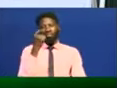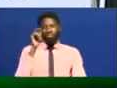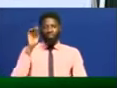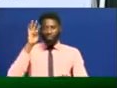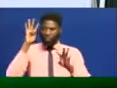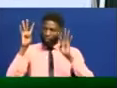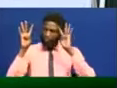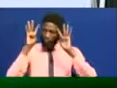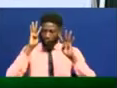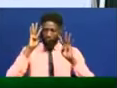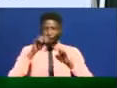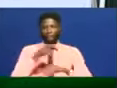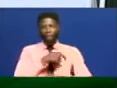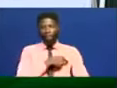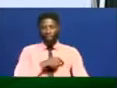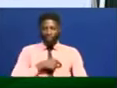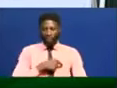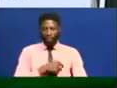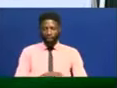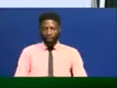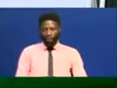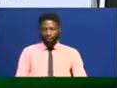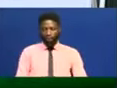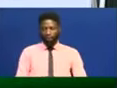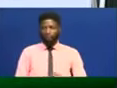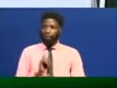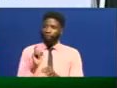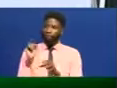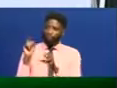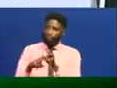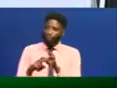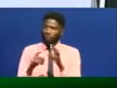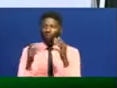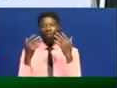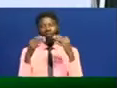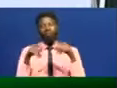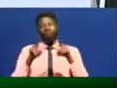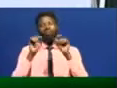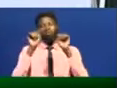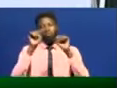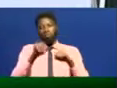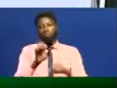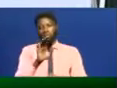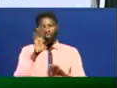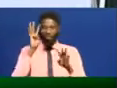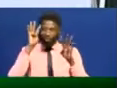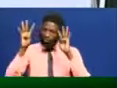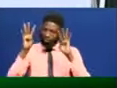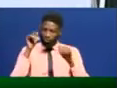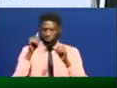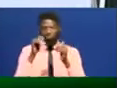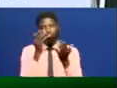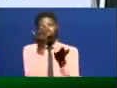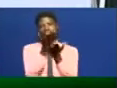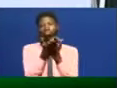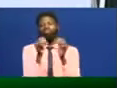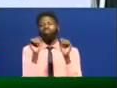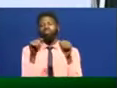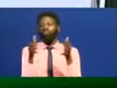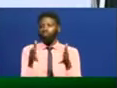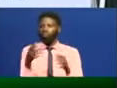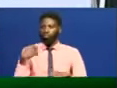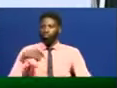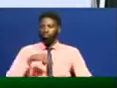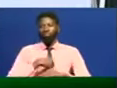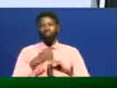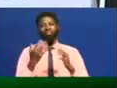Innovation Agency, Kenya. You plug into that website, you'll be able to bring your innovation forward. Today we celebrated